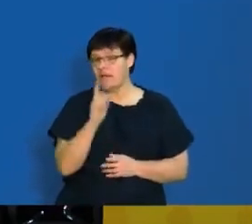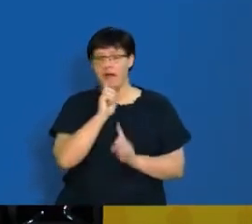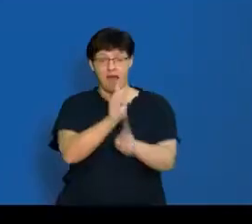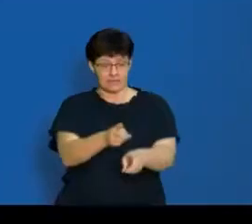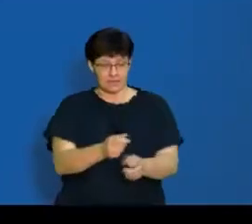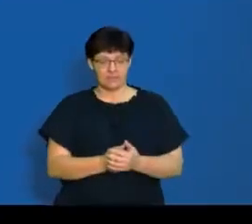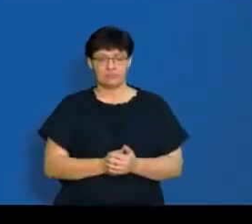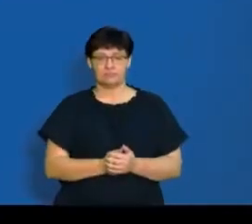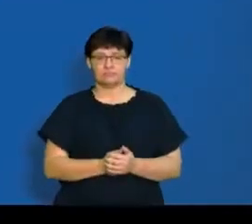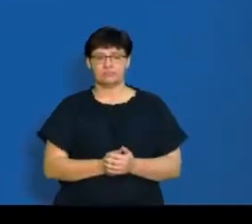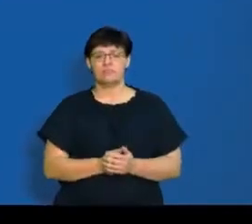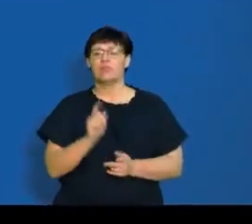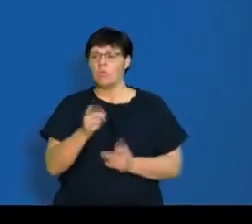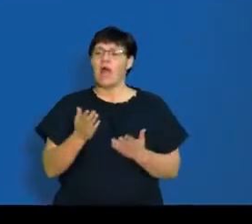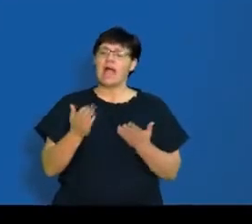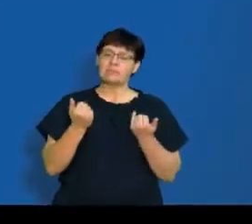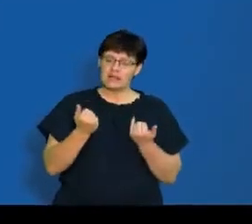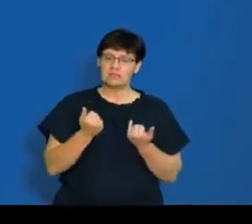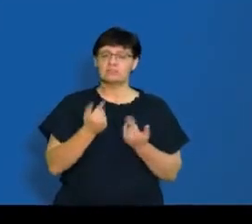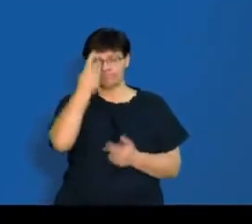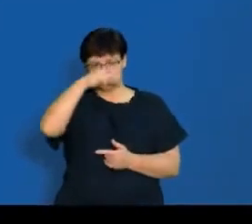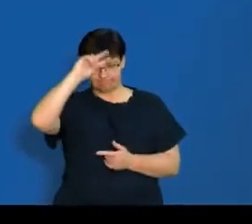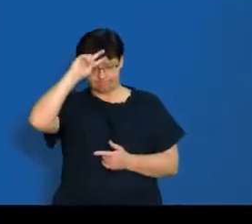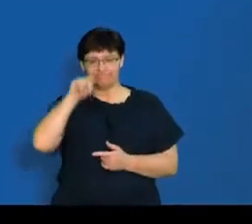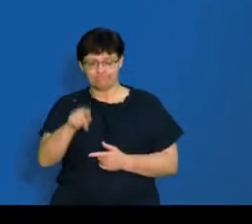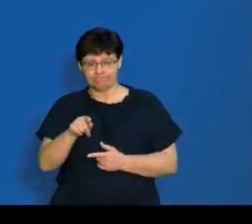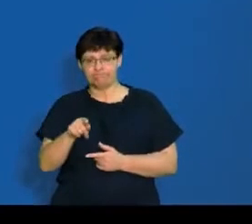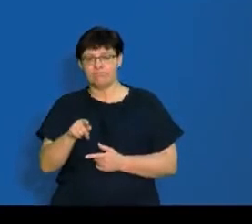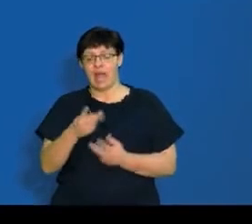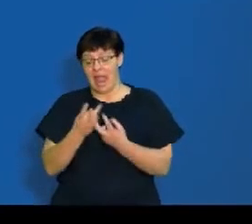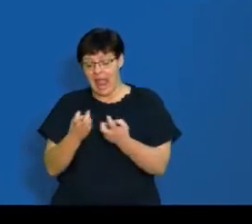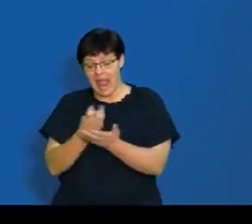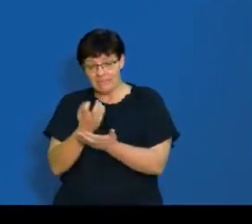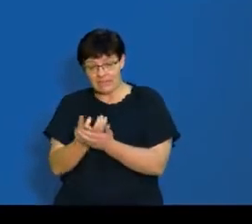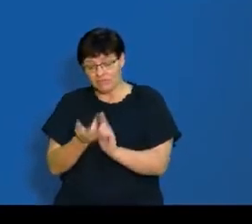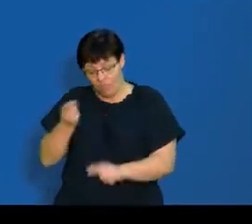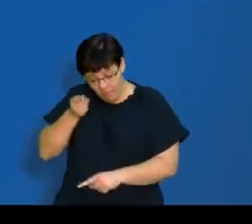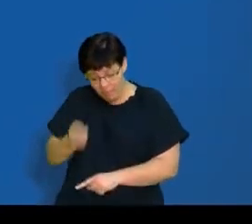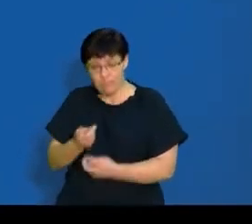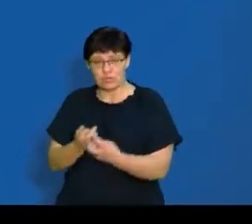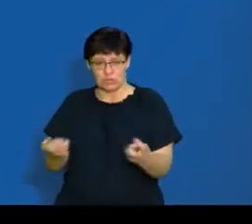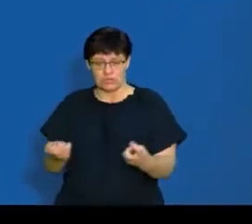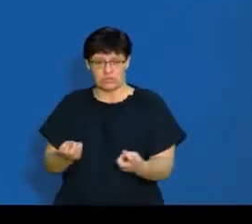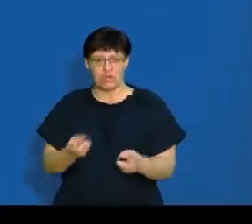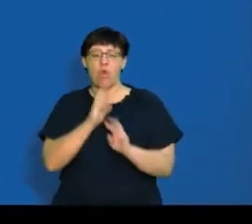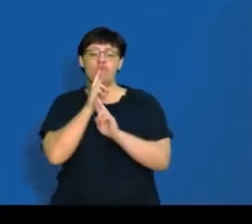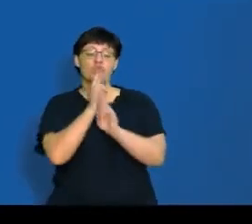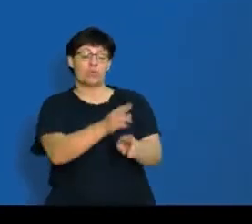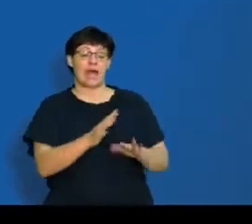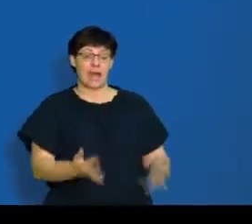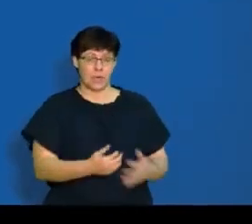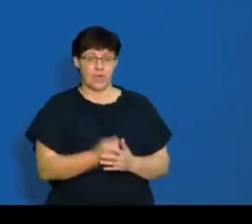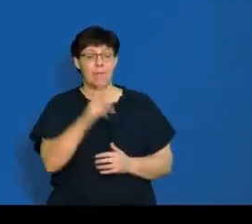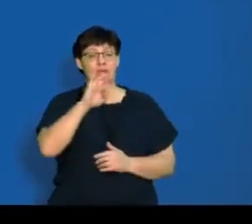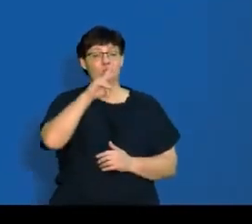there, you're expected to interpret evidence from the source. So these are the possible responses.